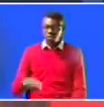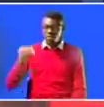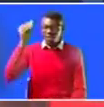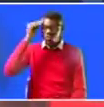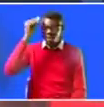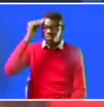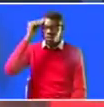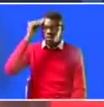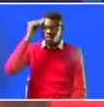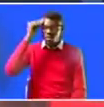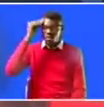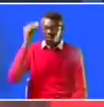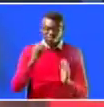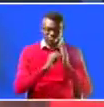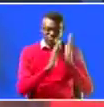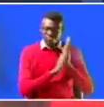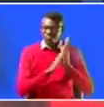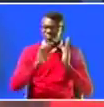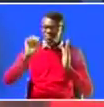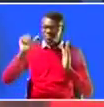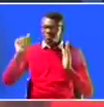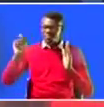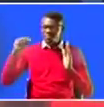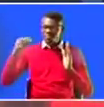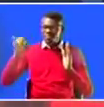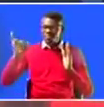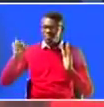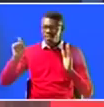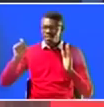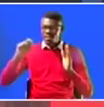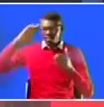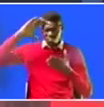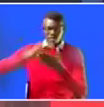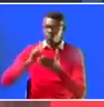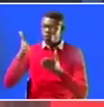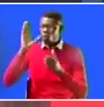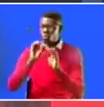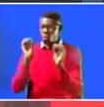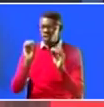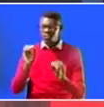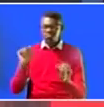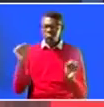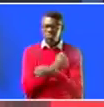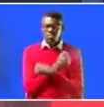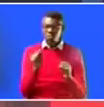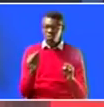system for atheists, as it is now. There is no room in